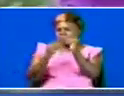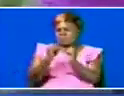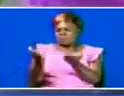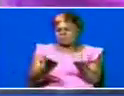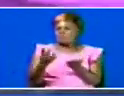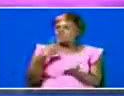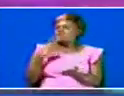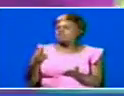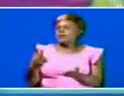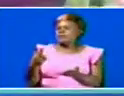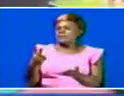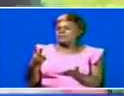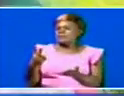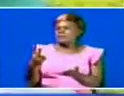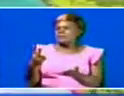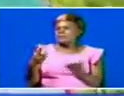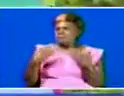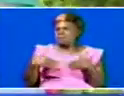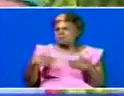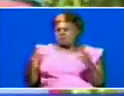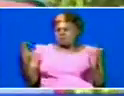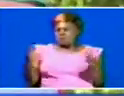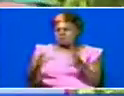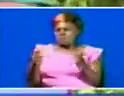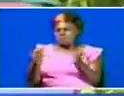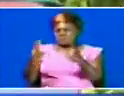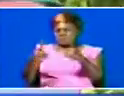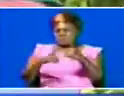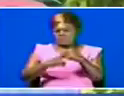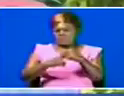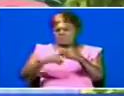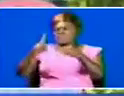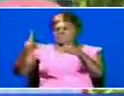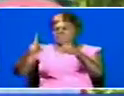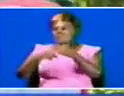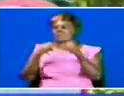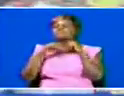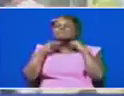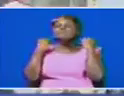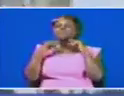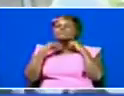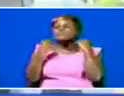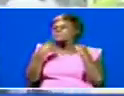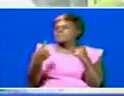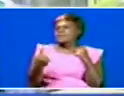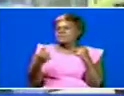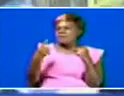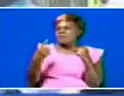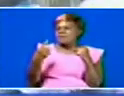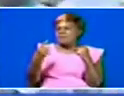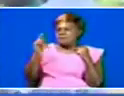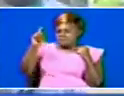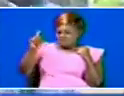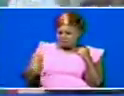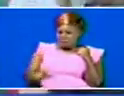Serving the 200 Anglicans with a team of 76 priests and church workers, say the faithful must